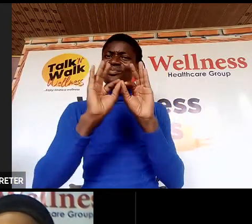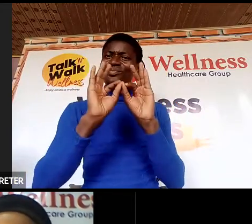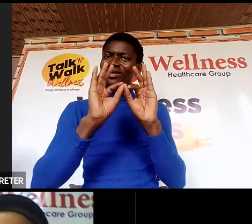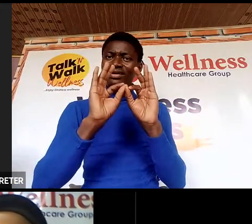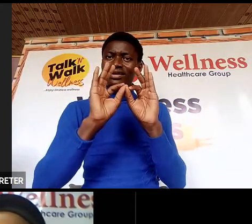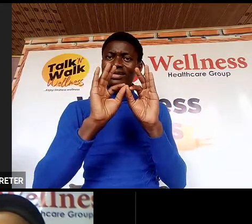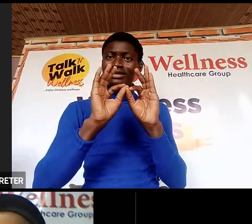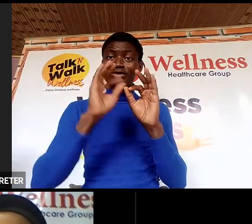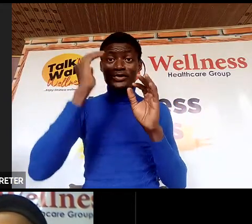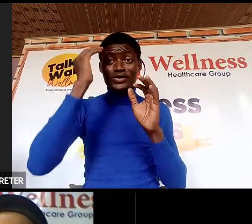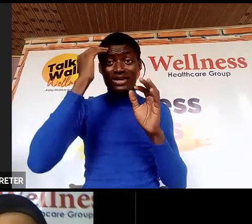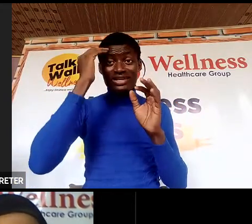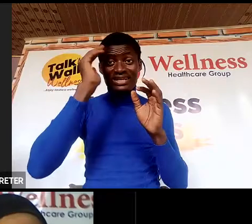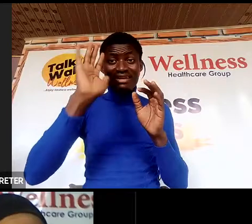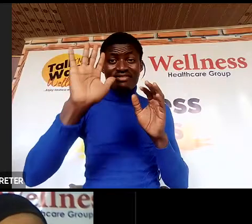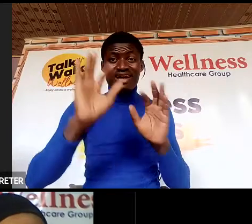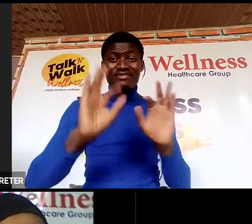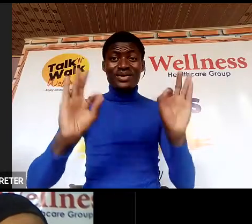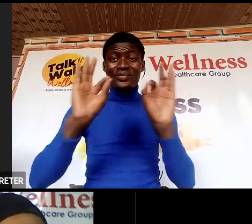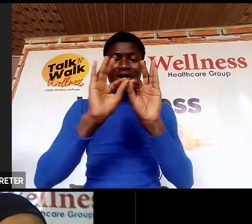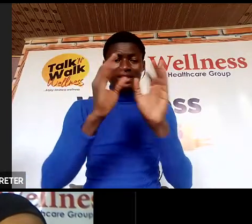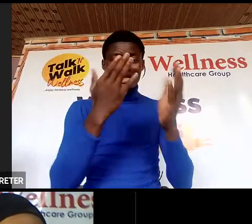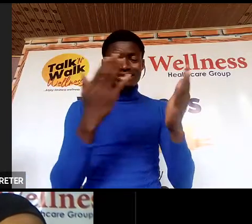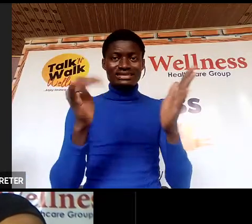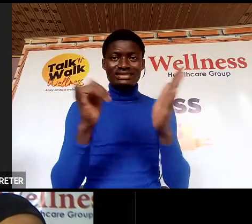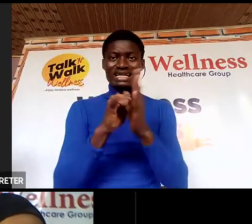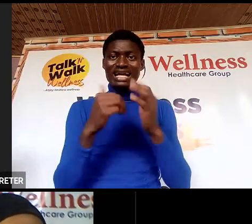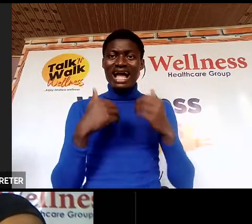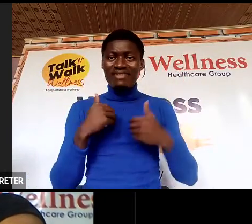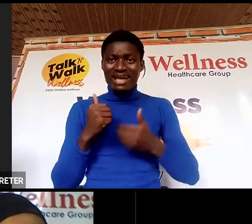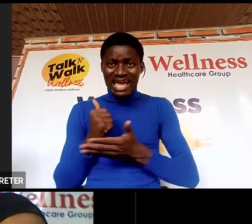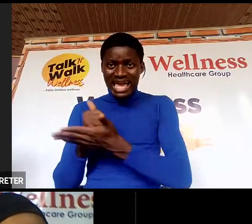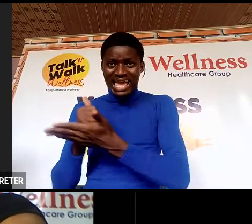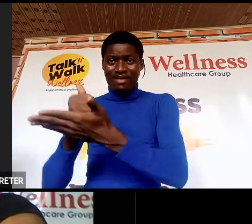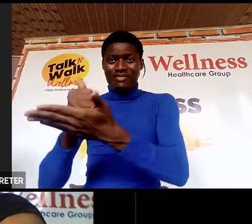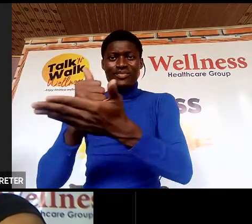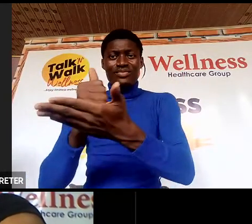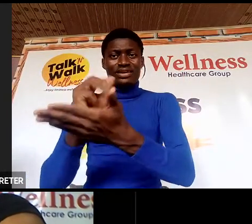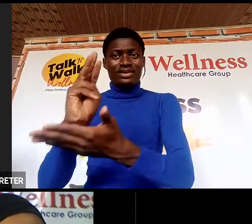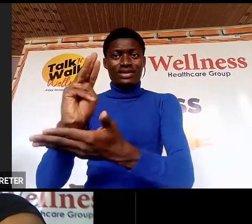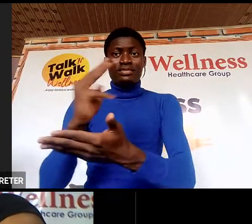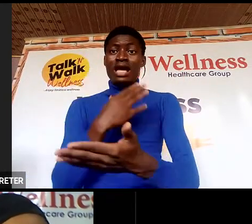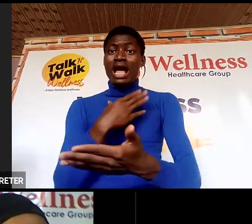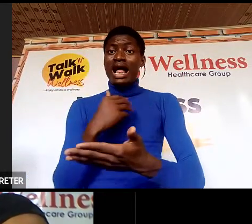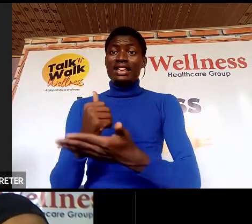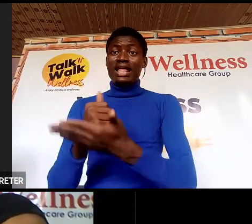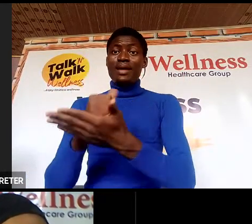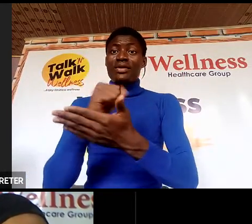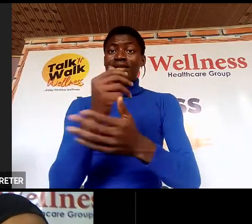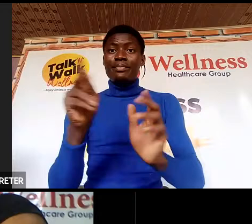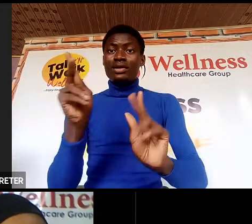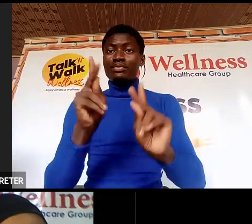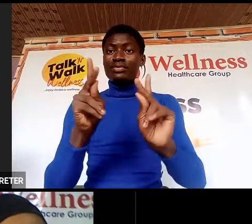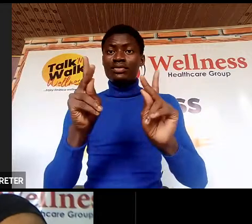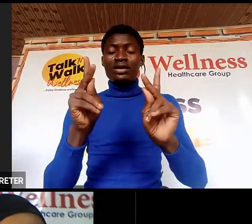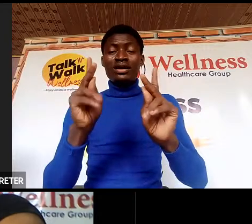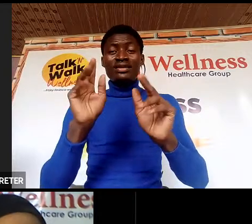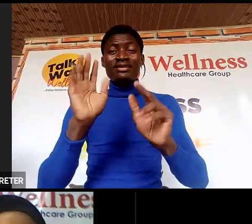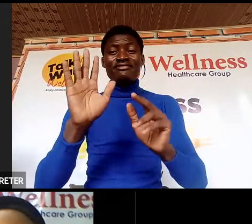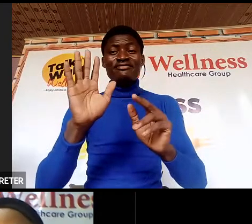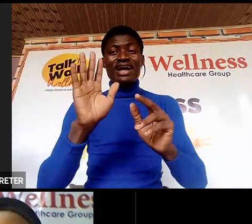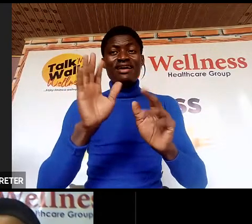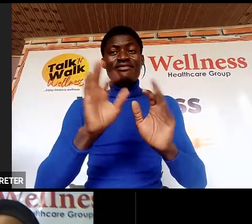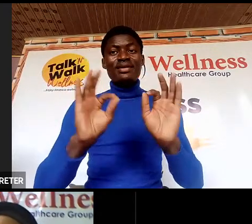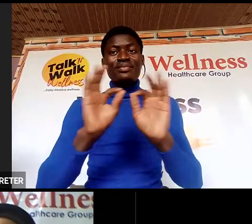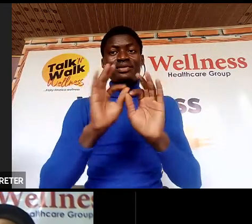that help other people as well. So the first one, like you can guess, the very, very first one is financial